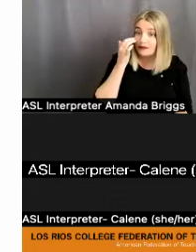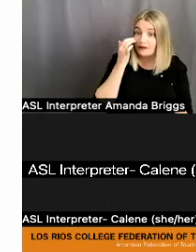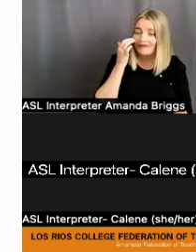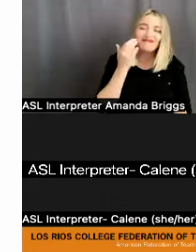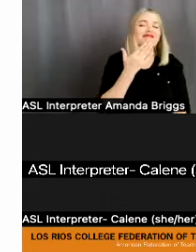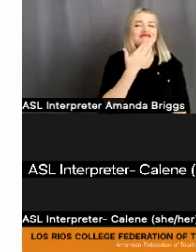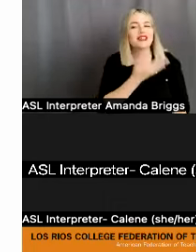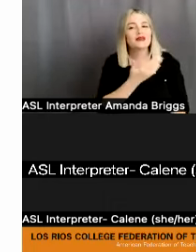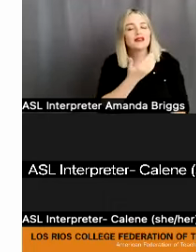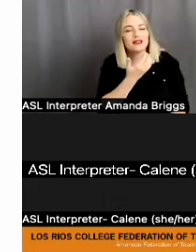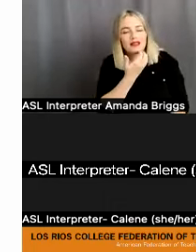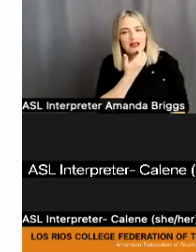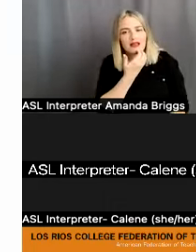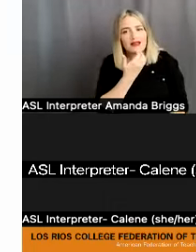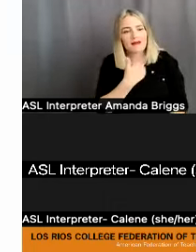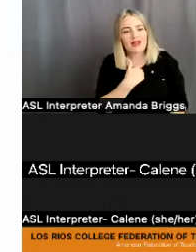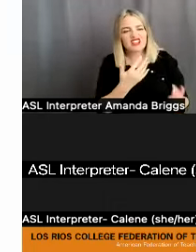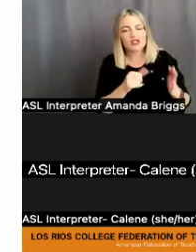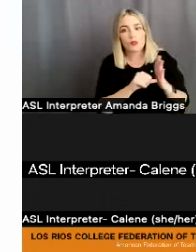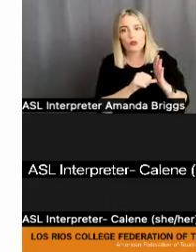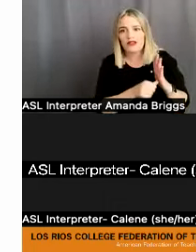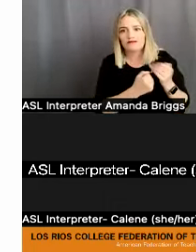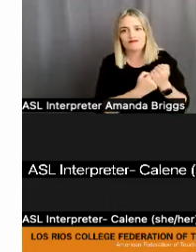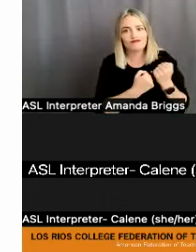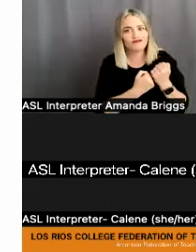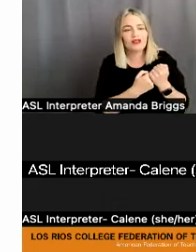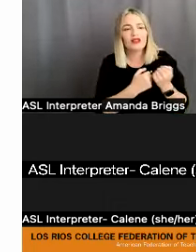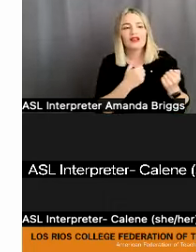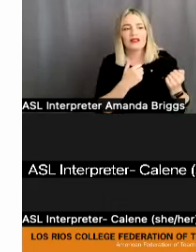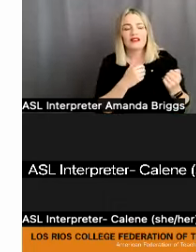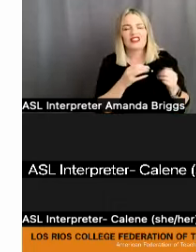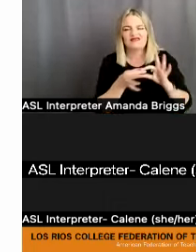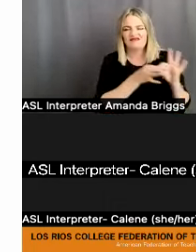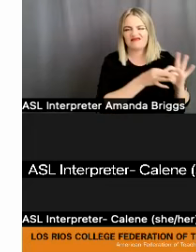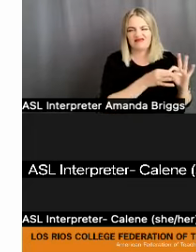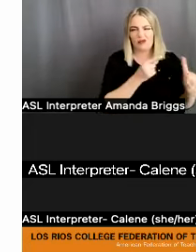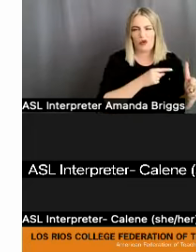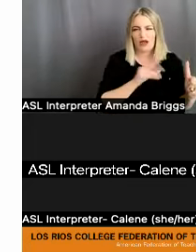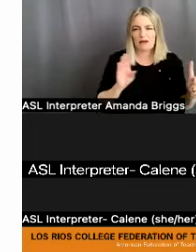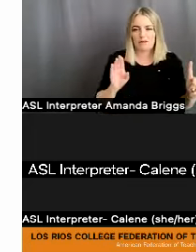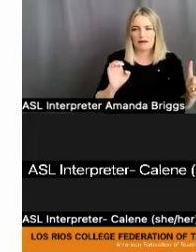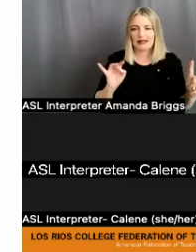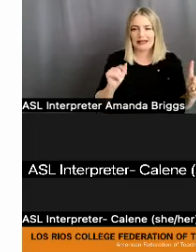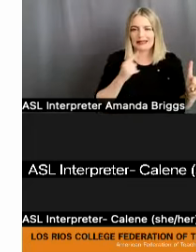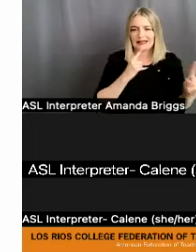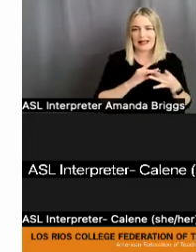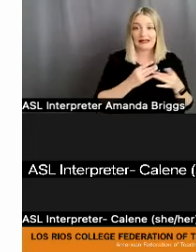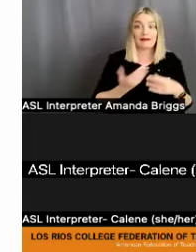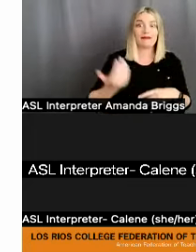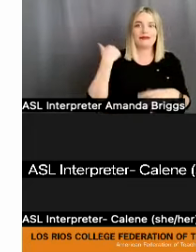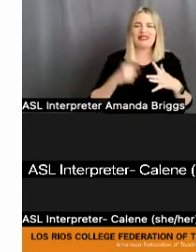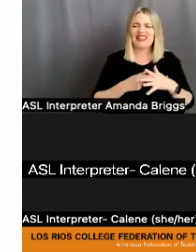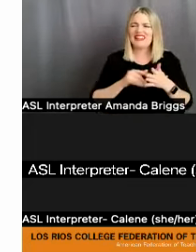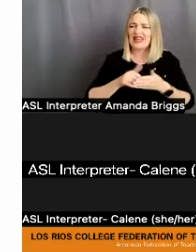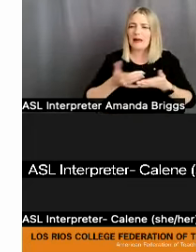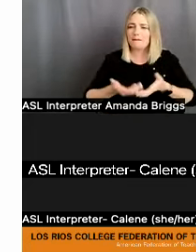Thanks. Yeah, I just wanted to reinforce that and connect it back to the point that Belinda was making at the beginning about the so-called bucket